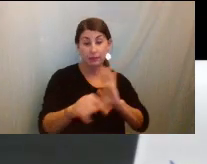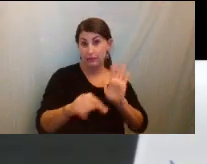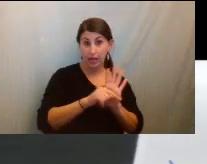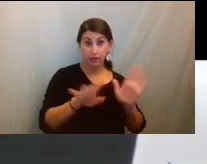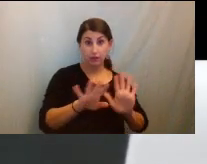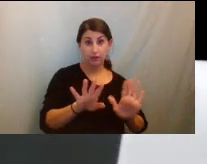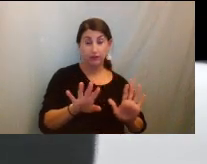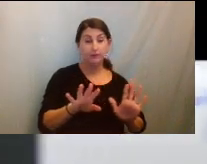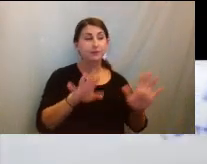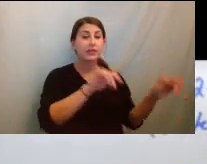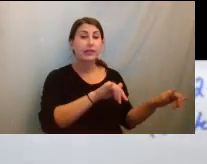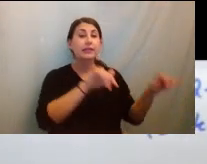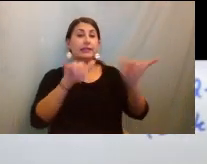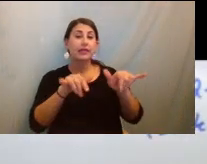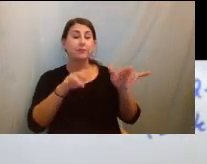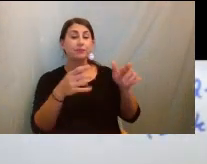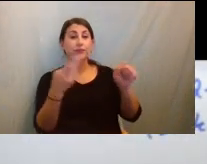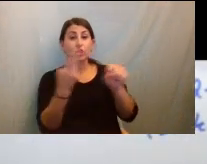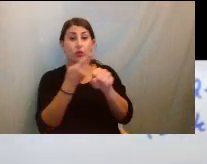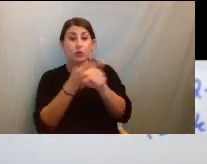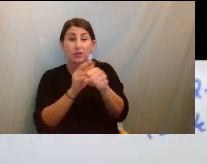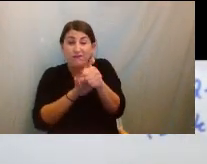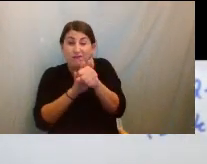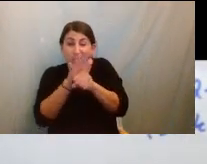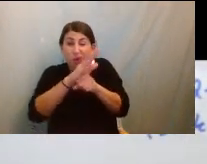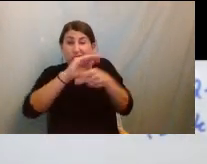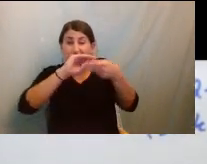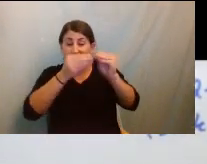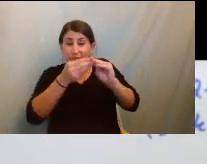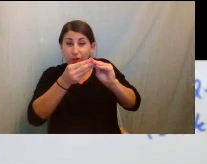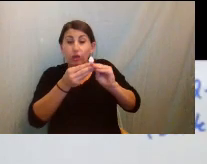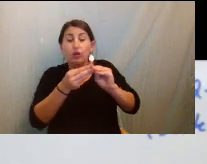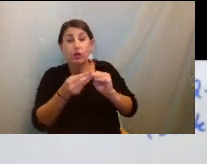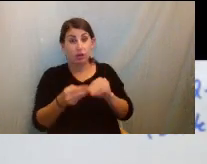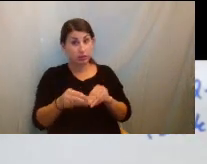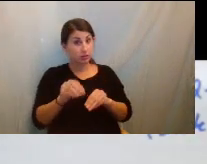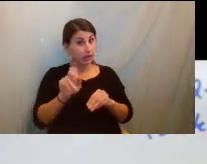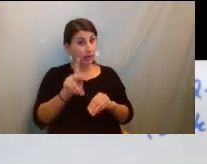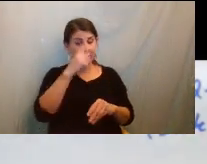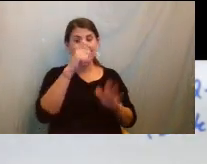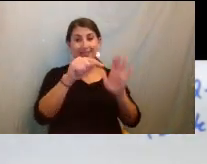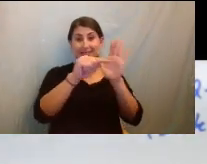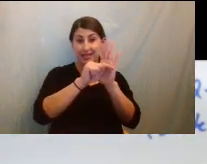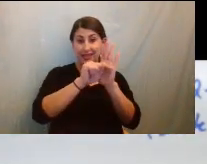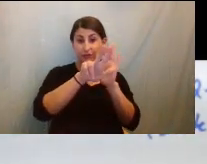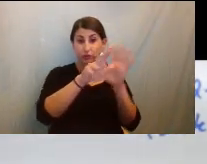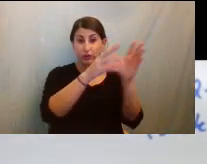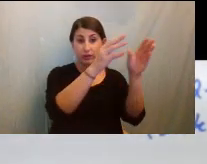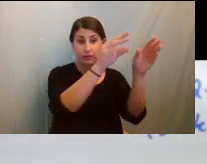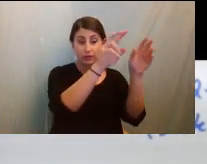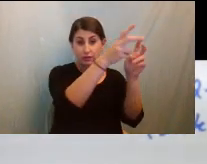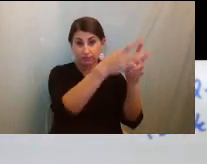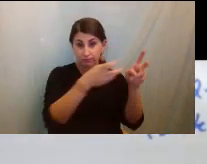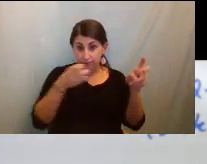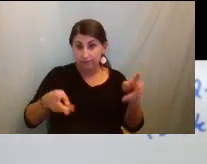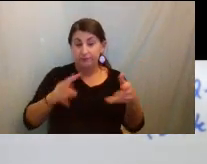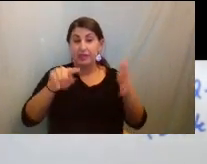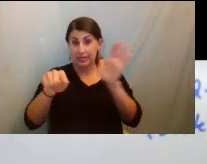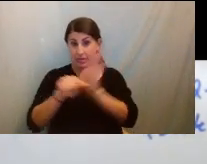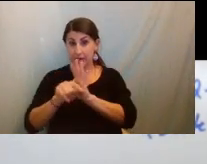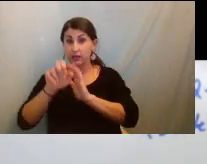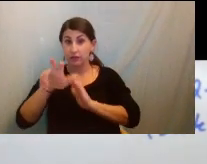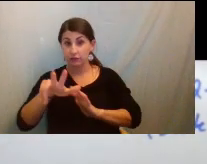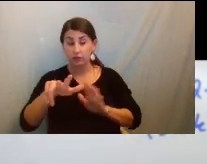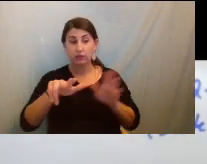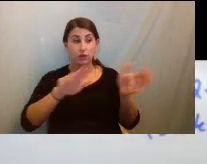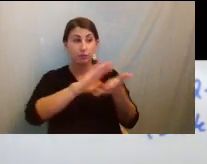that negative. So same thing here. Take the whole number, all right? It's negative 3, that whole integer. So